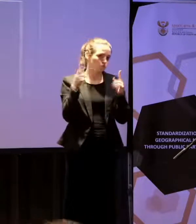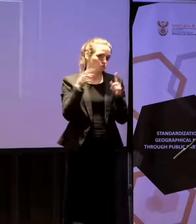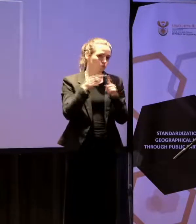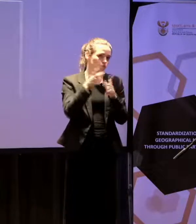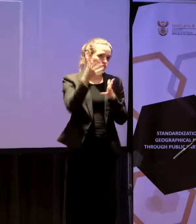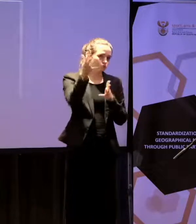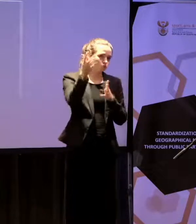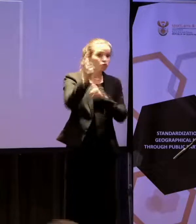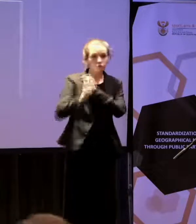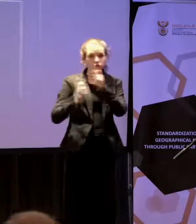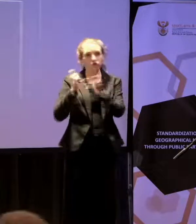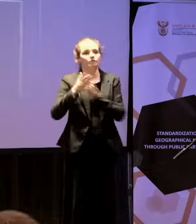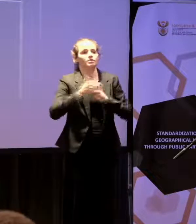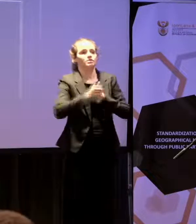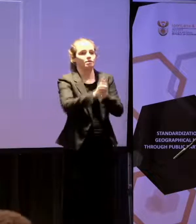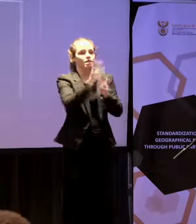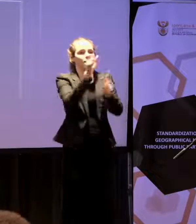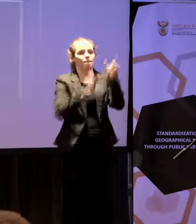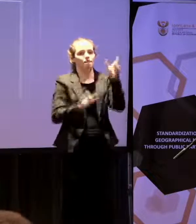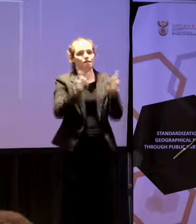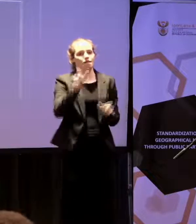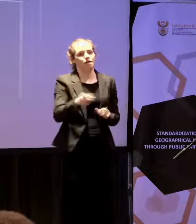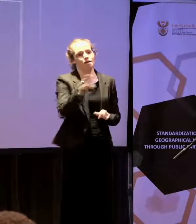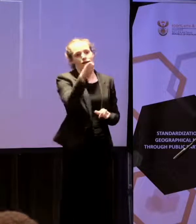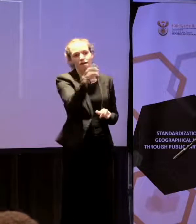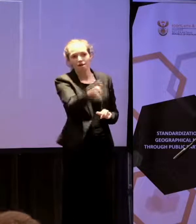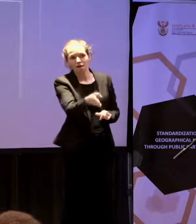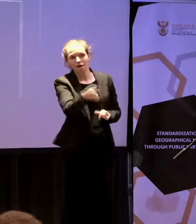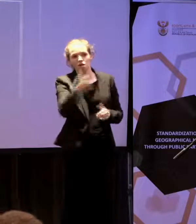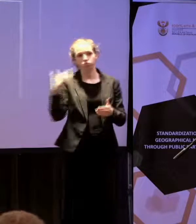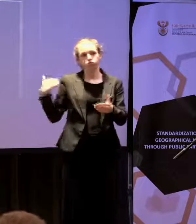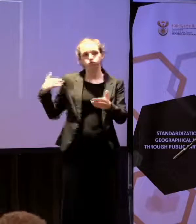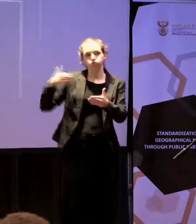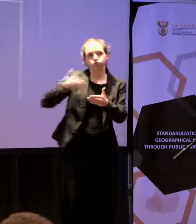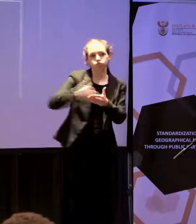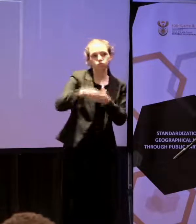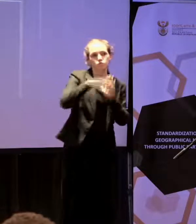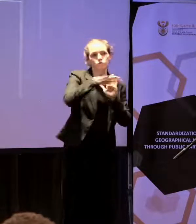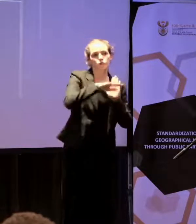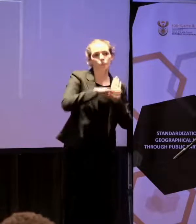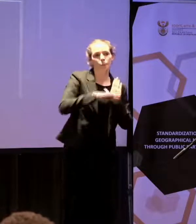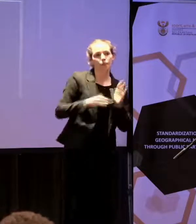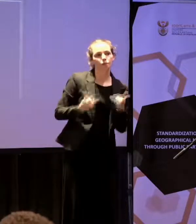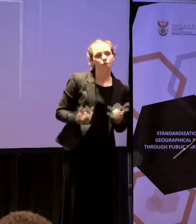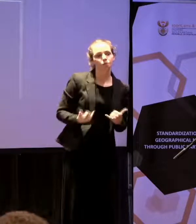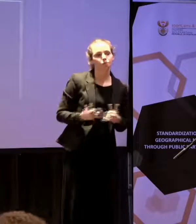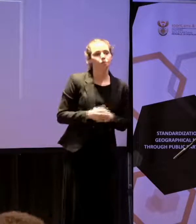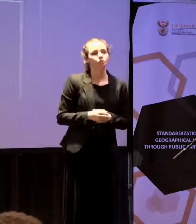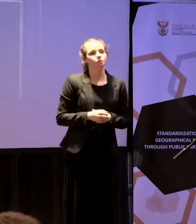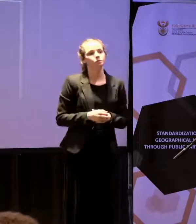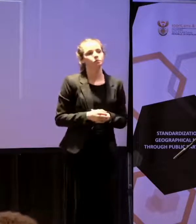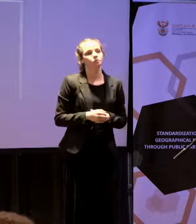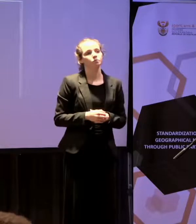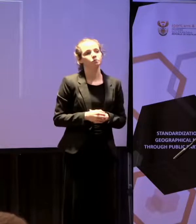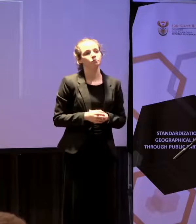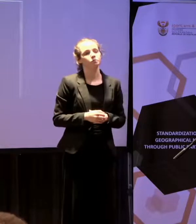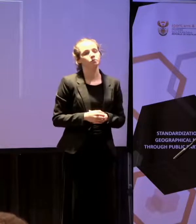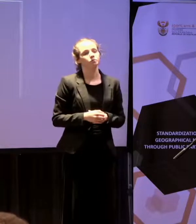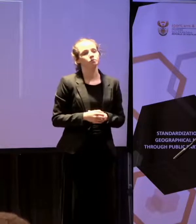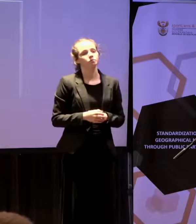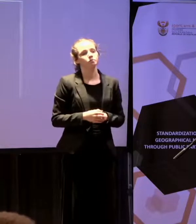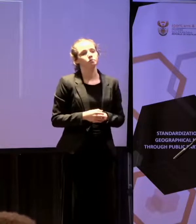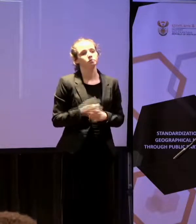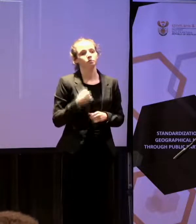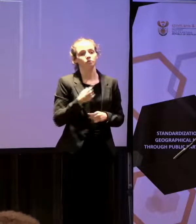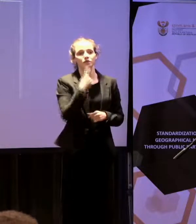traditional leaders who are also here for the duration of the program. We are saying that this is